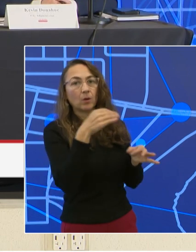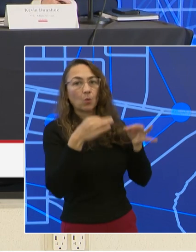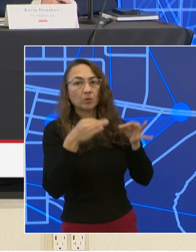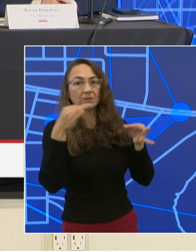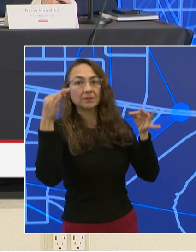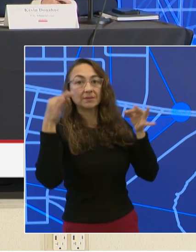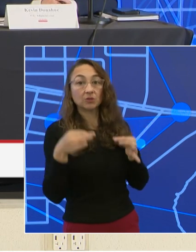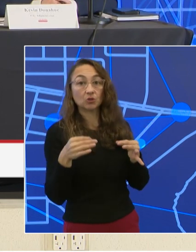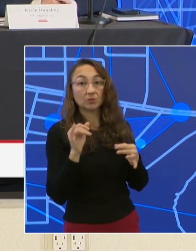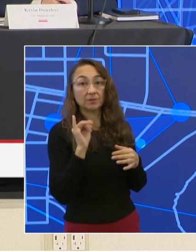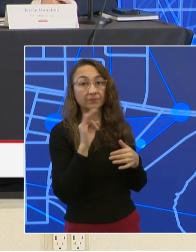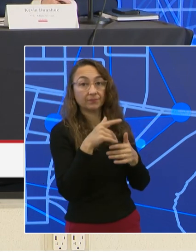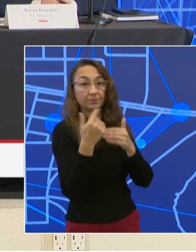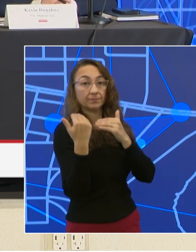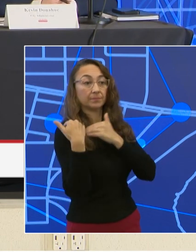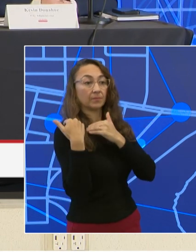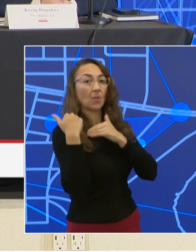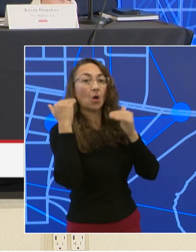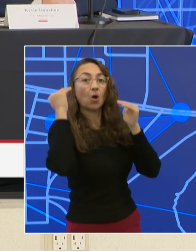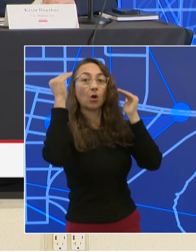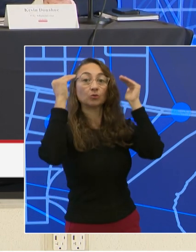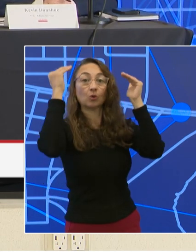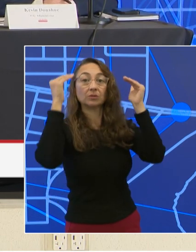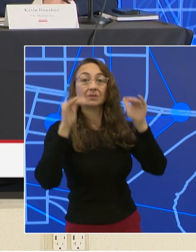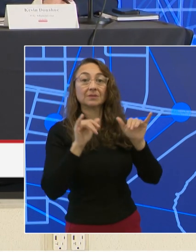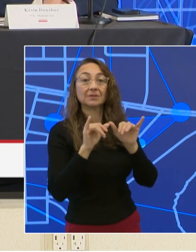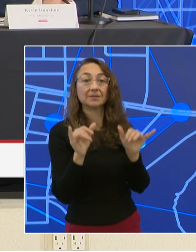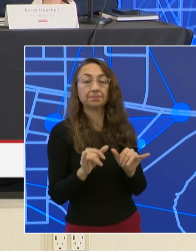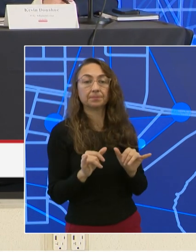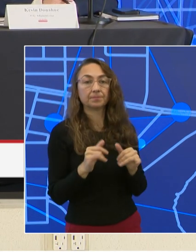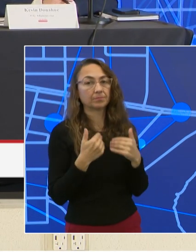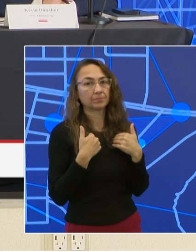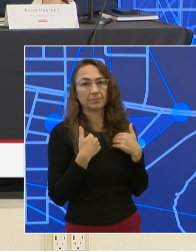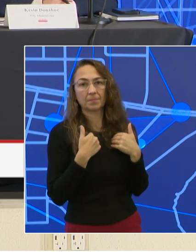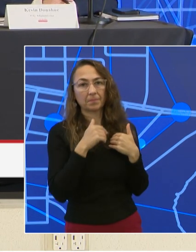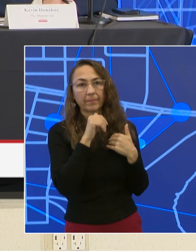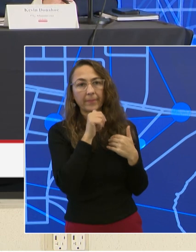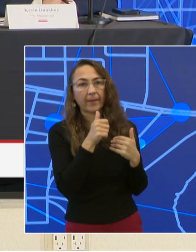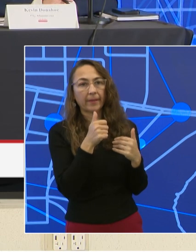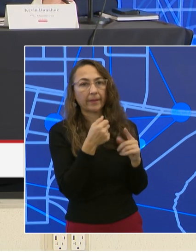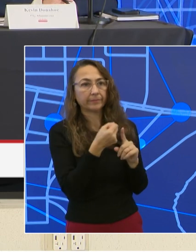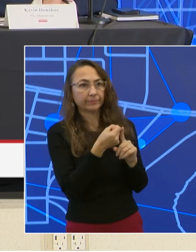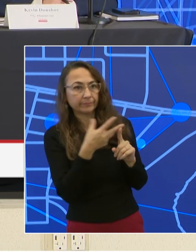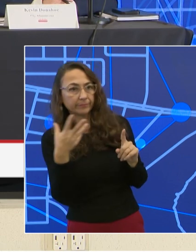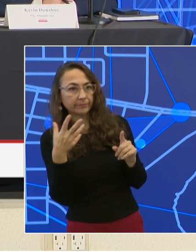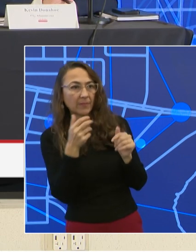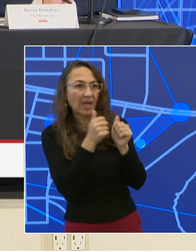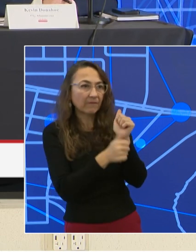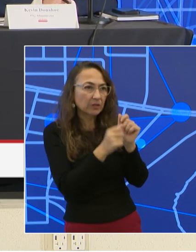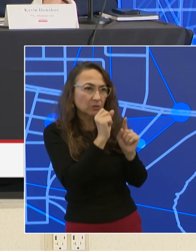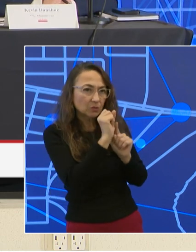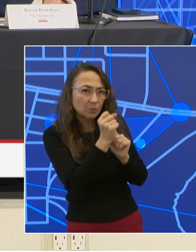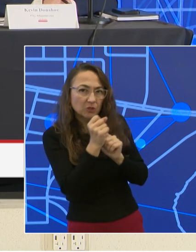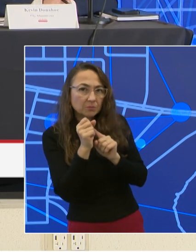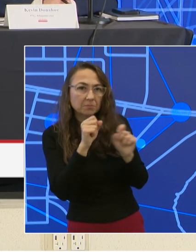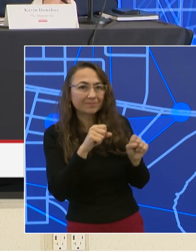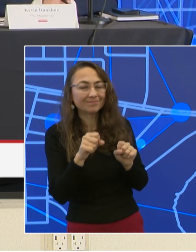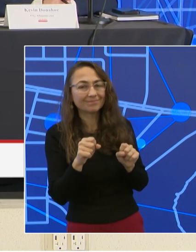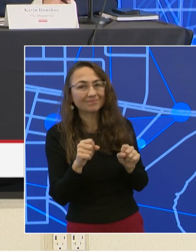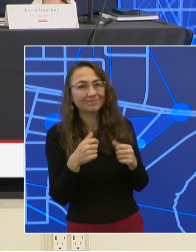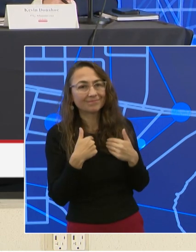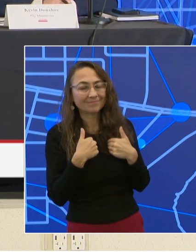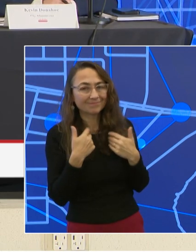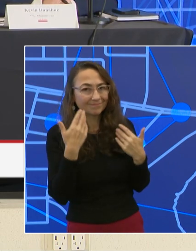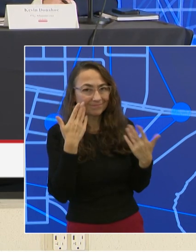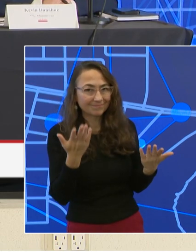stand here saying I know every circumstance where I think that's possible, and I think it's in the right place with judges to